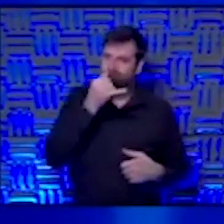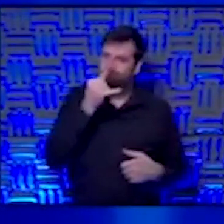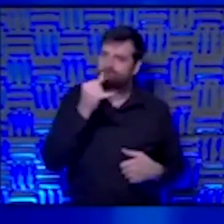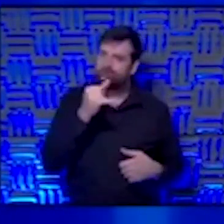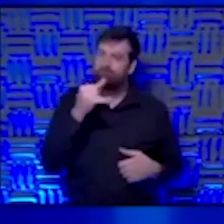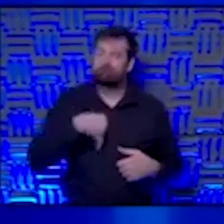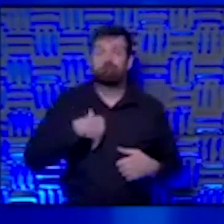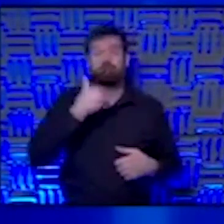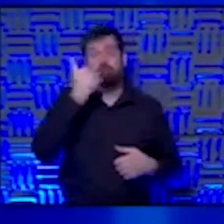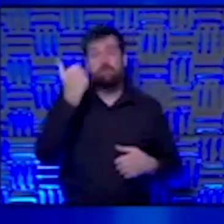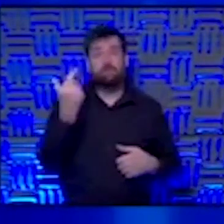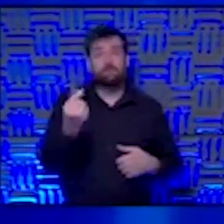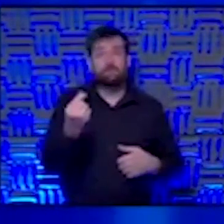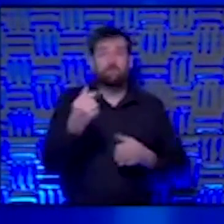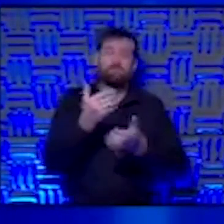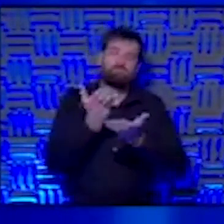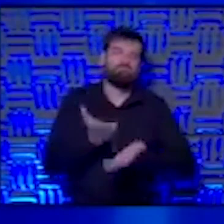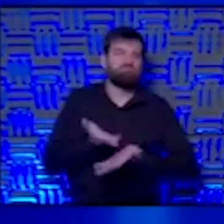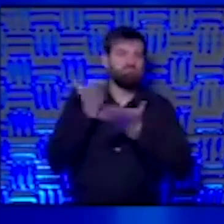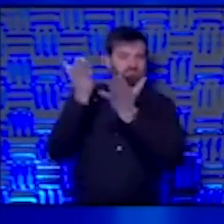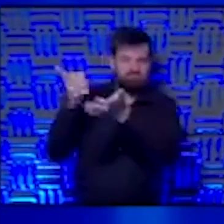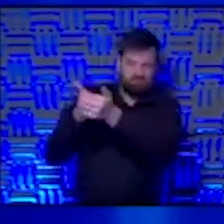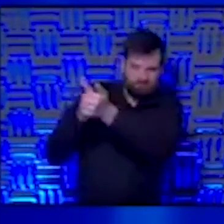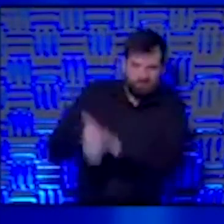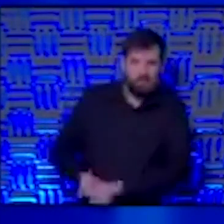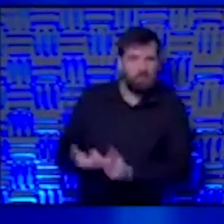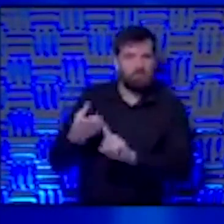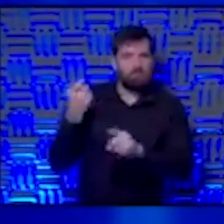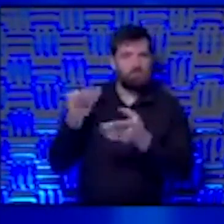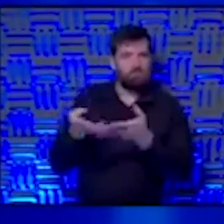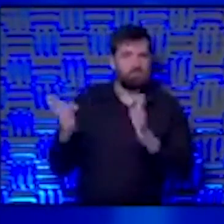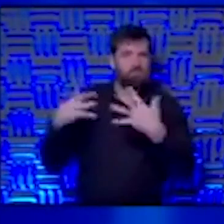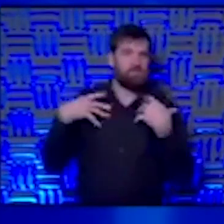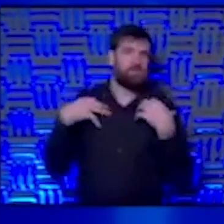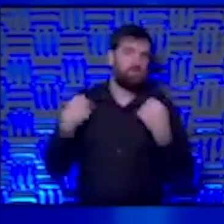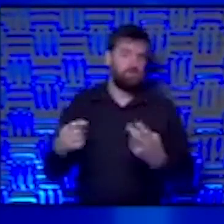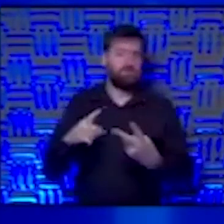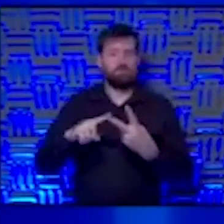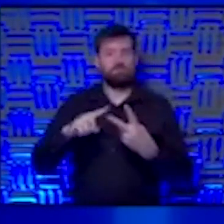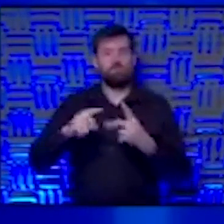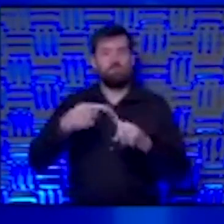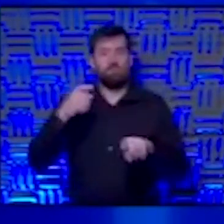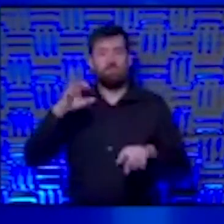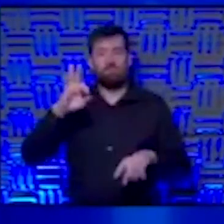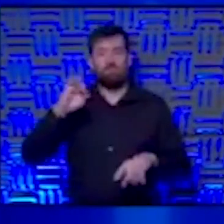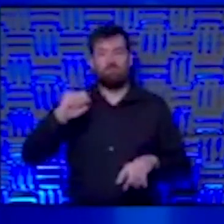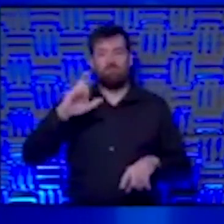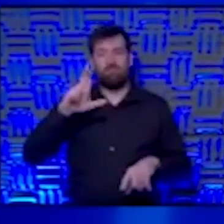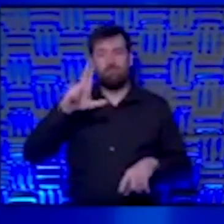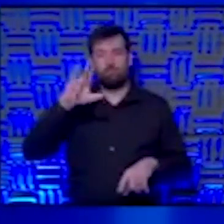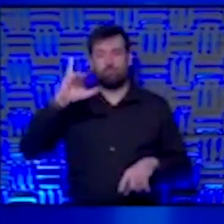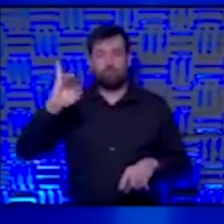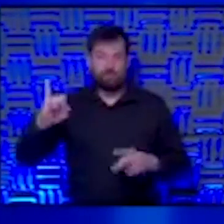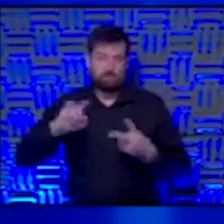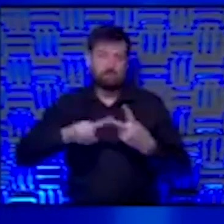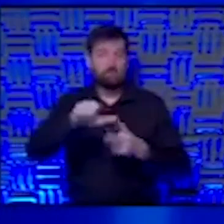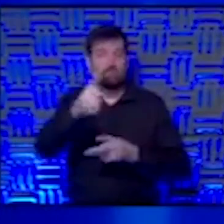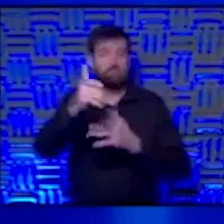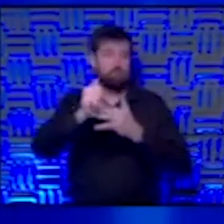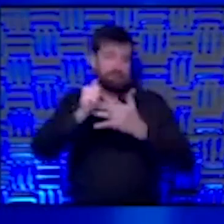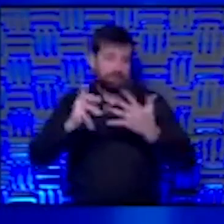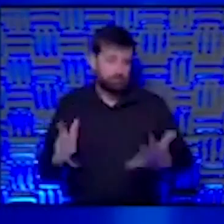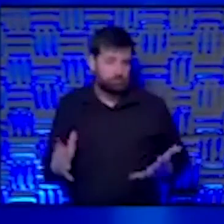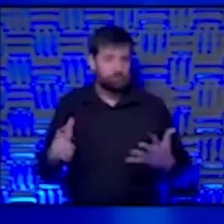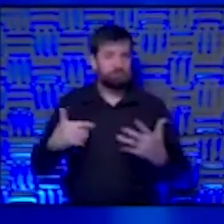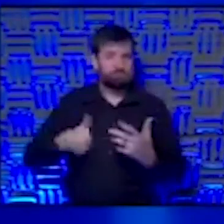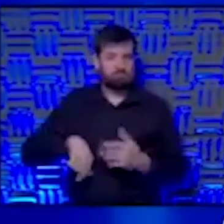thing to do is follow the recommendations that we hear from public health policy experts, we hear from Fauci, and we hear from other leaders in the field. And